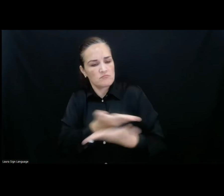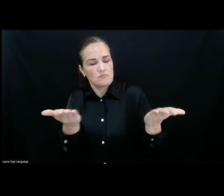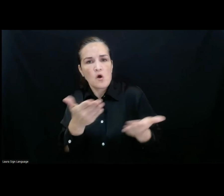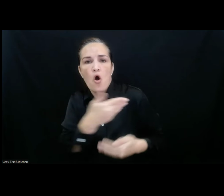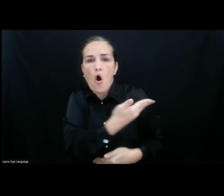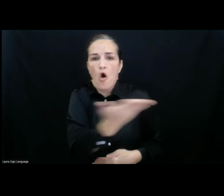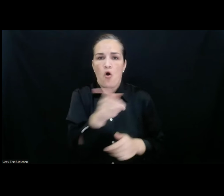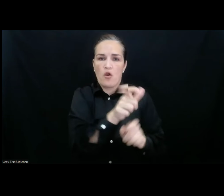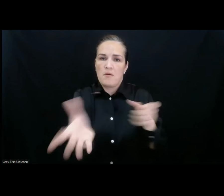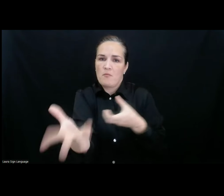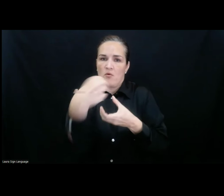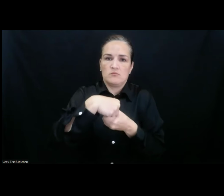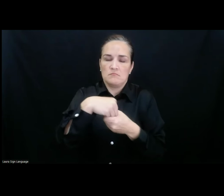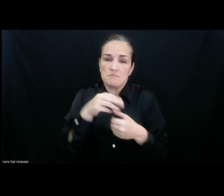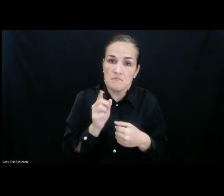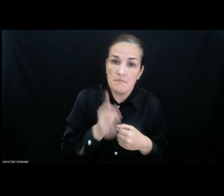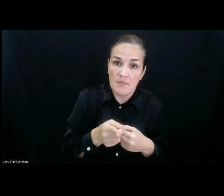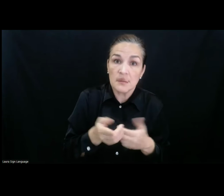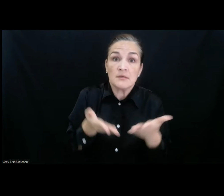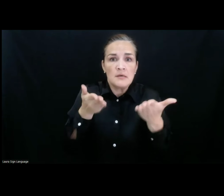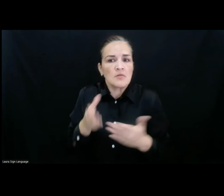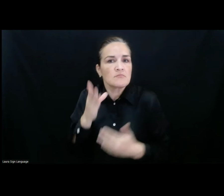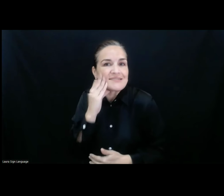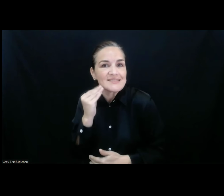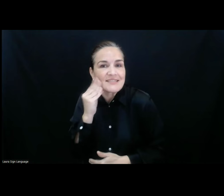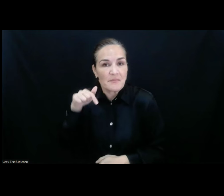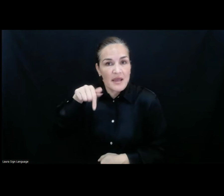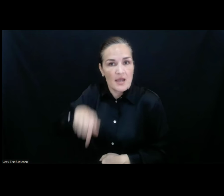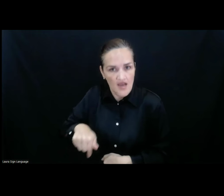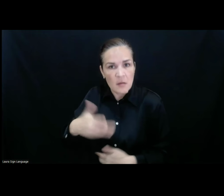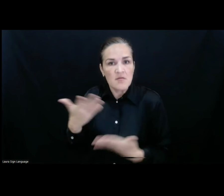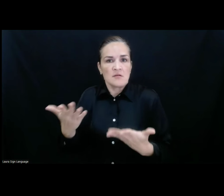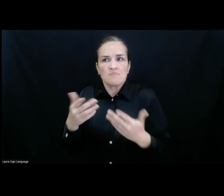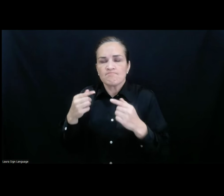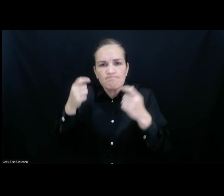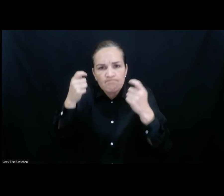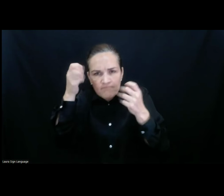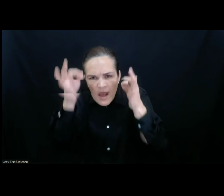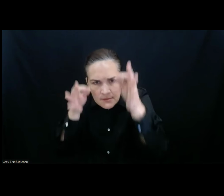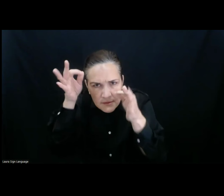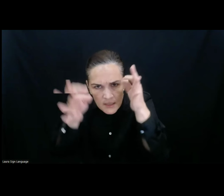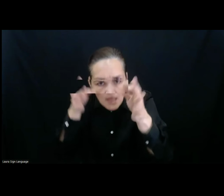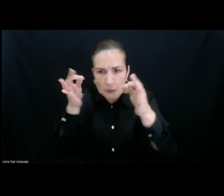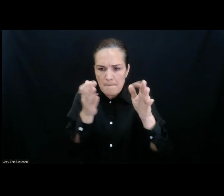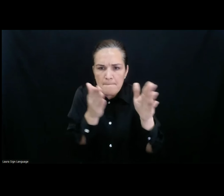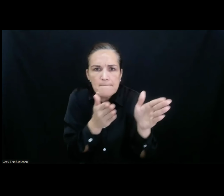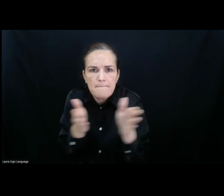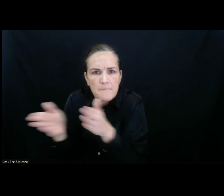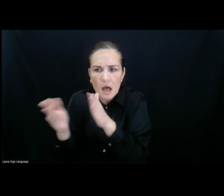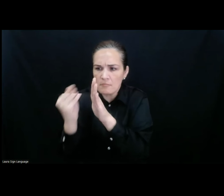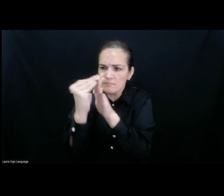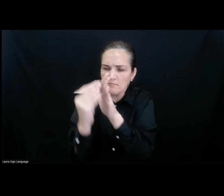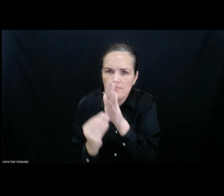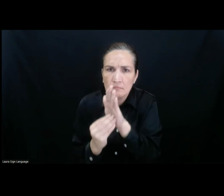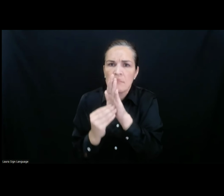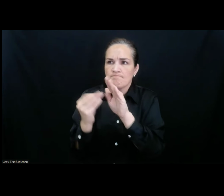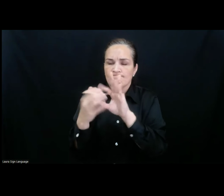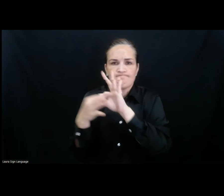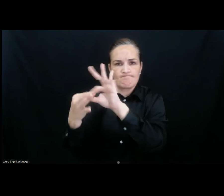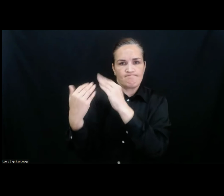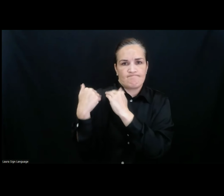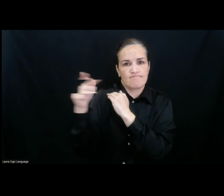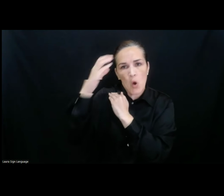think that based on this experience with the assessment and drafting this plan and institutionalizing this collaboration, I